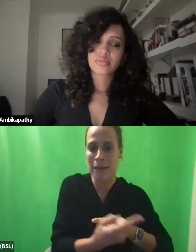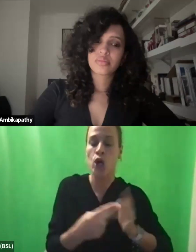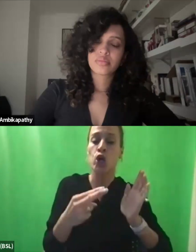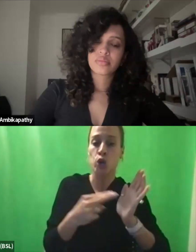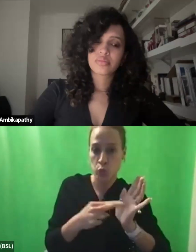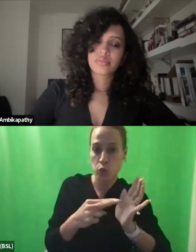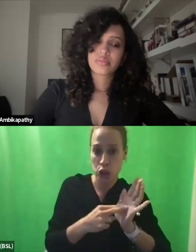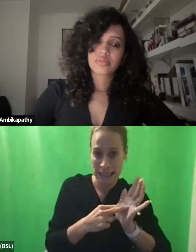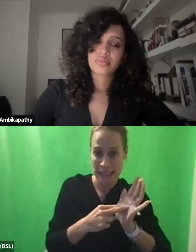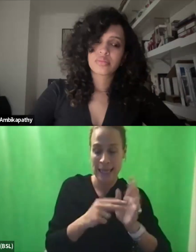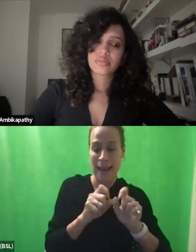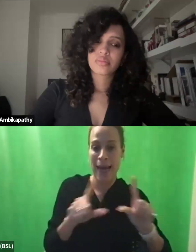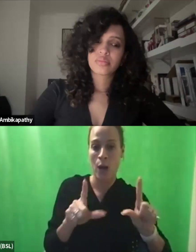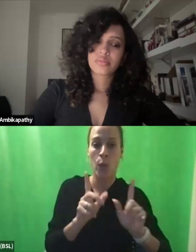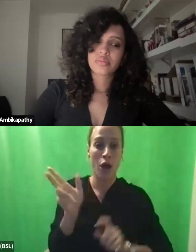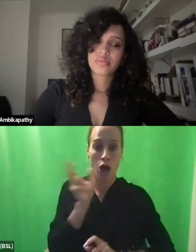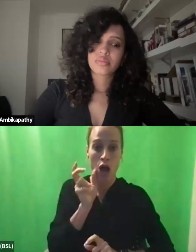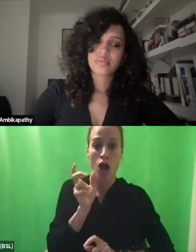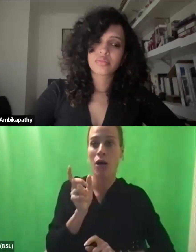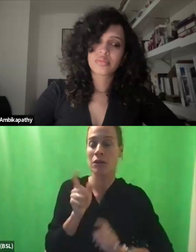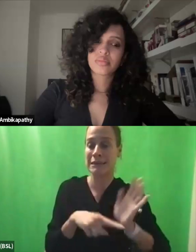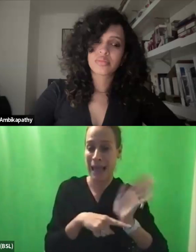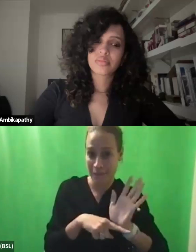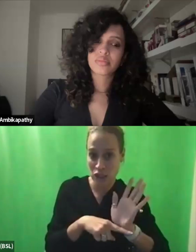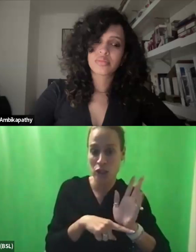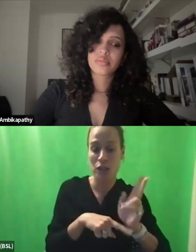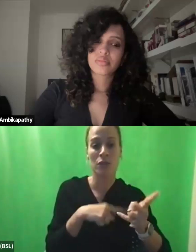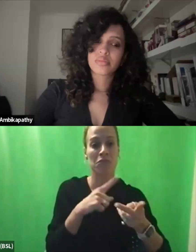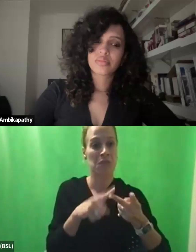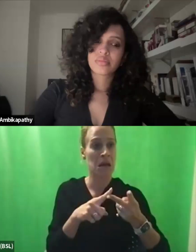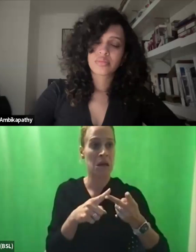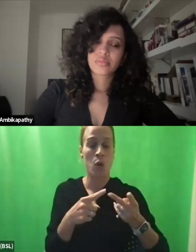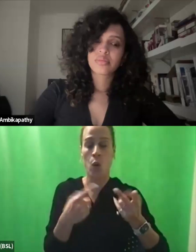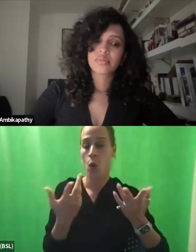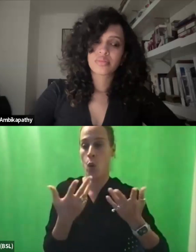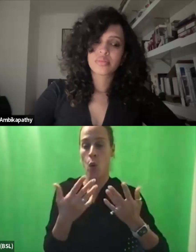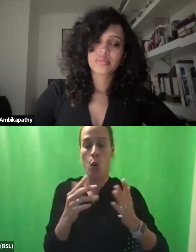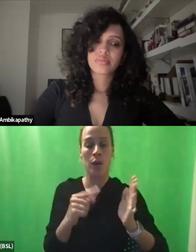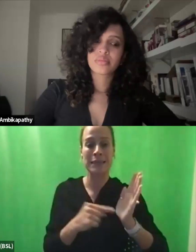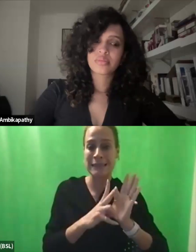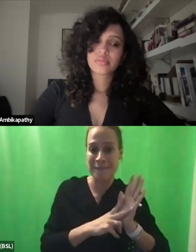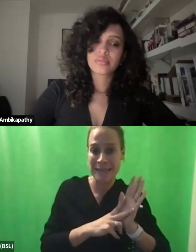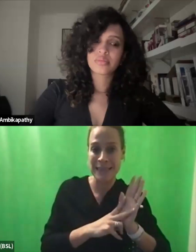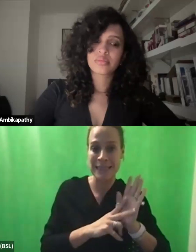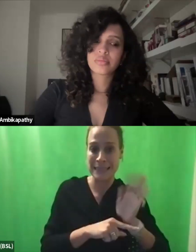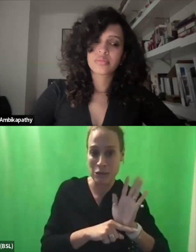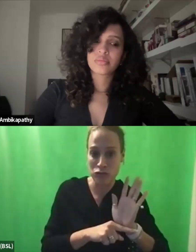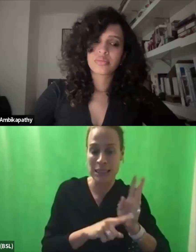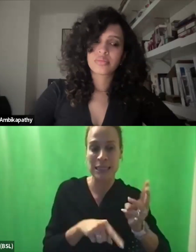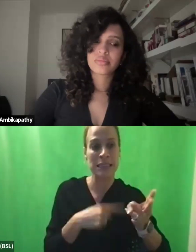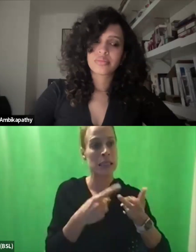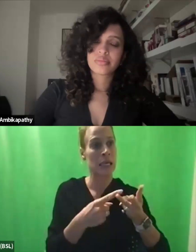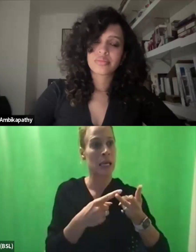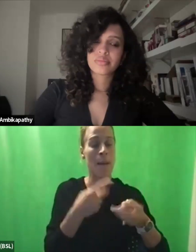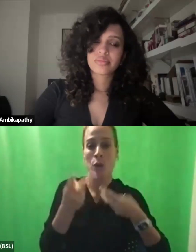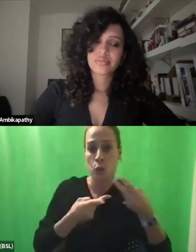is heard on television, in TV series, locally produced, in music,